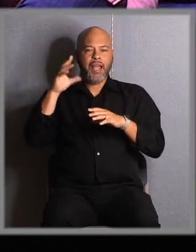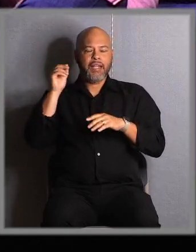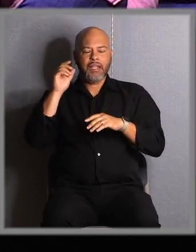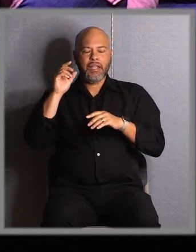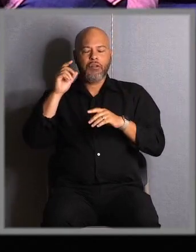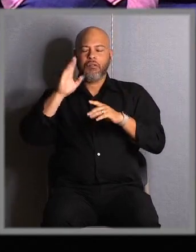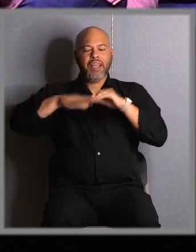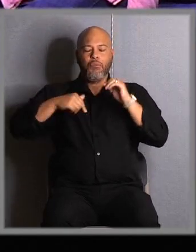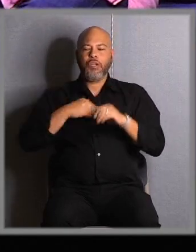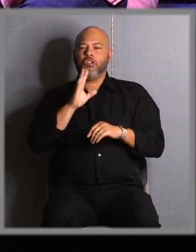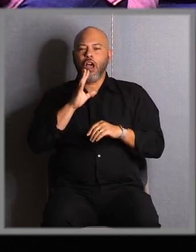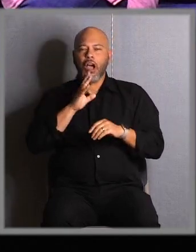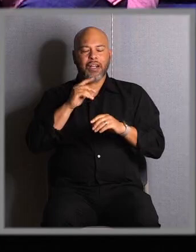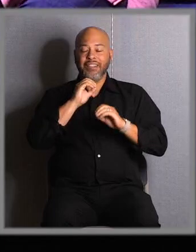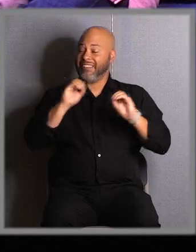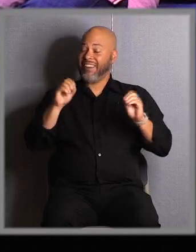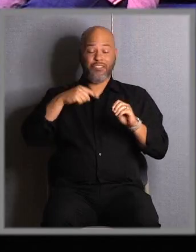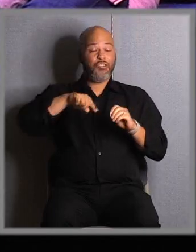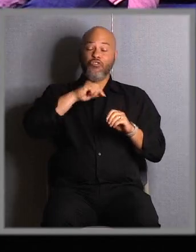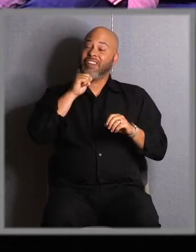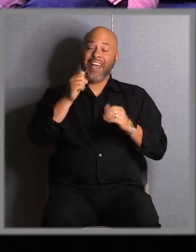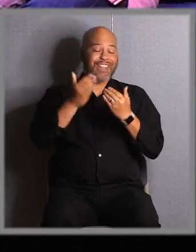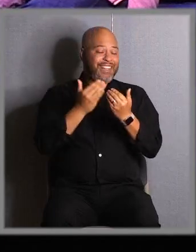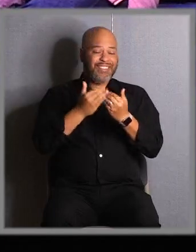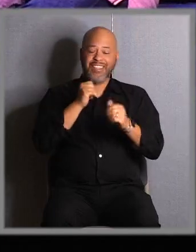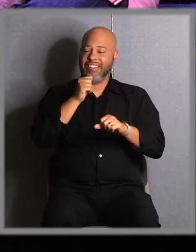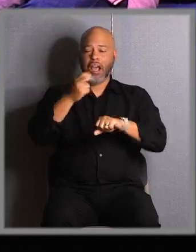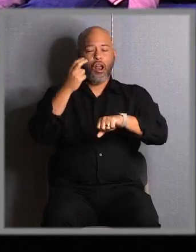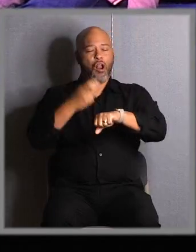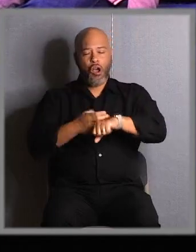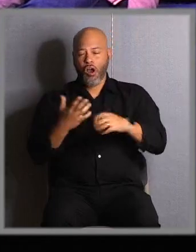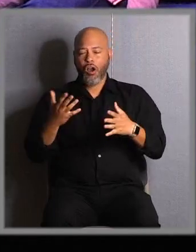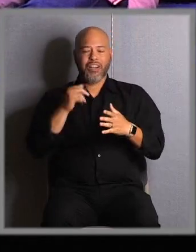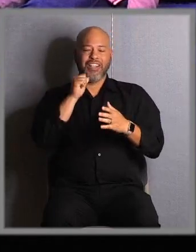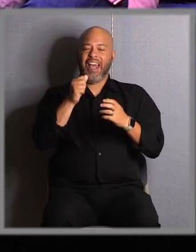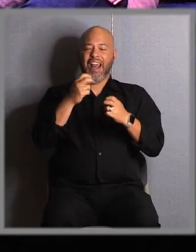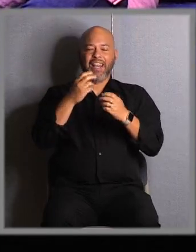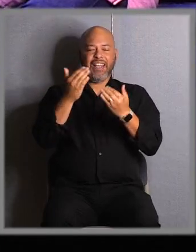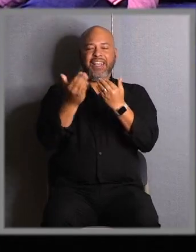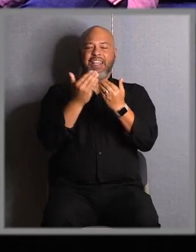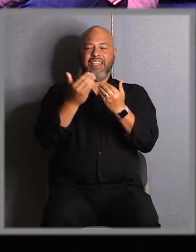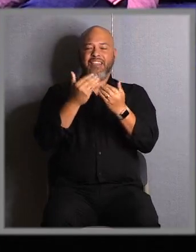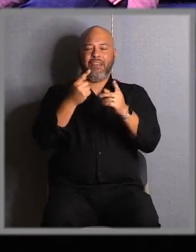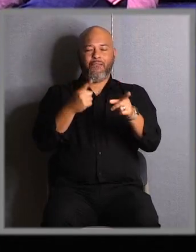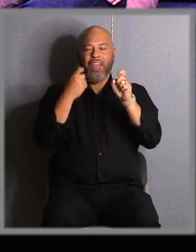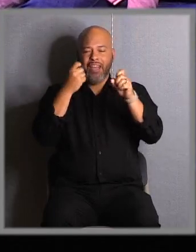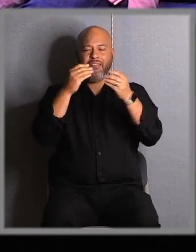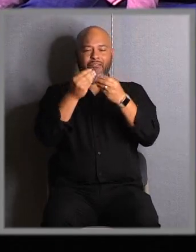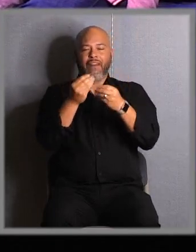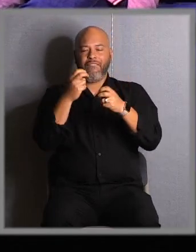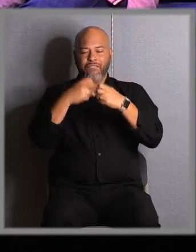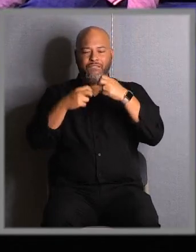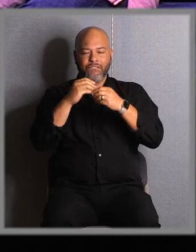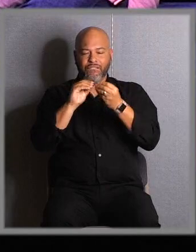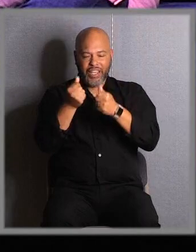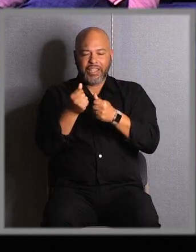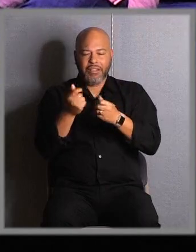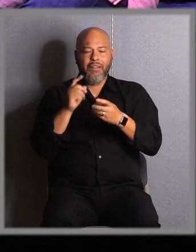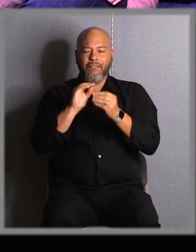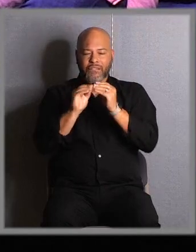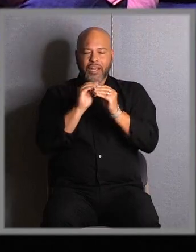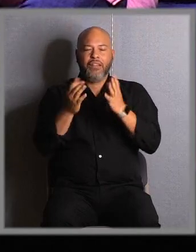none of this is easy. None of this is simple. And there will never be a quick fix. But Lord, we know this,